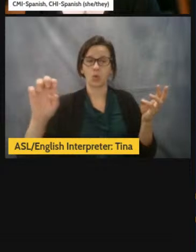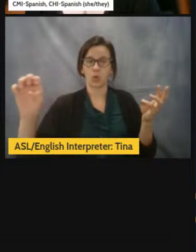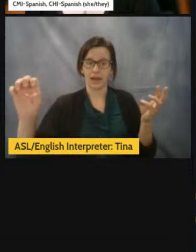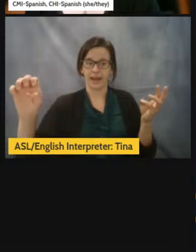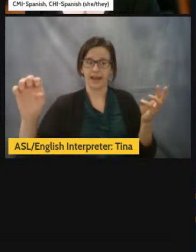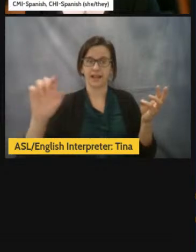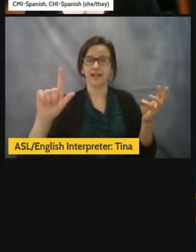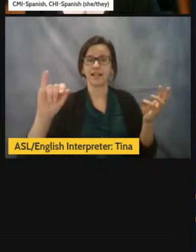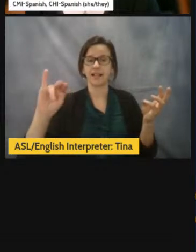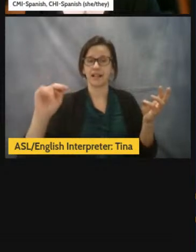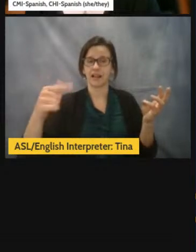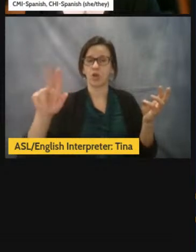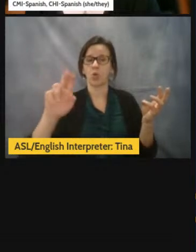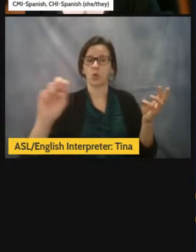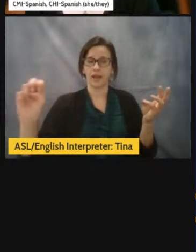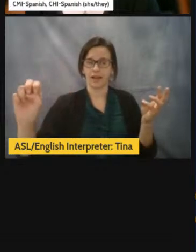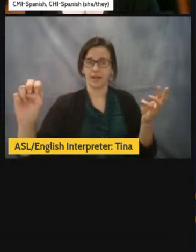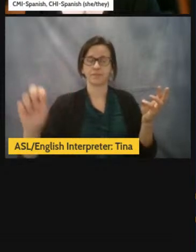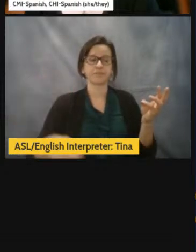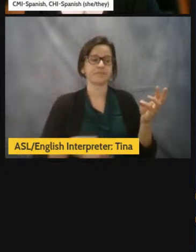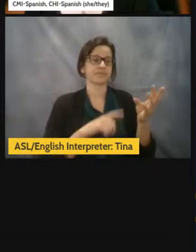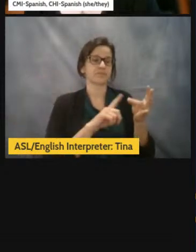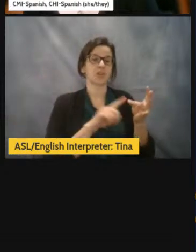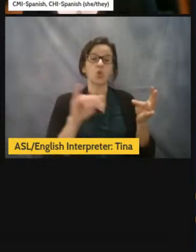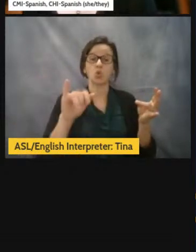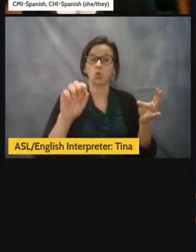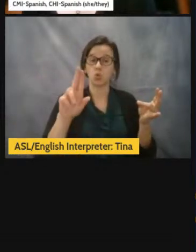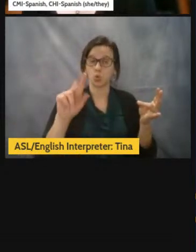L-I-N-G-U-E-E. I see YouTube.